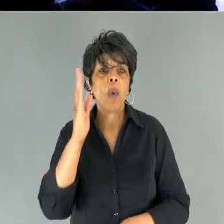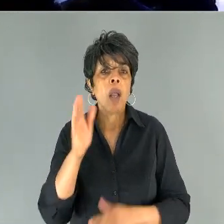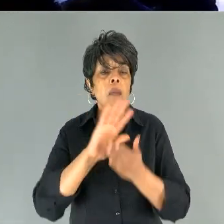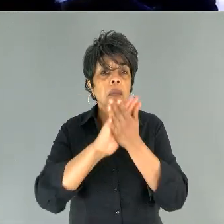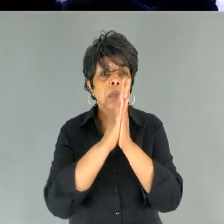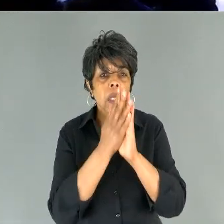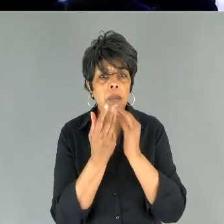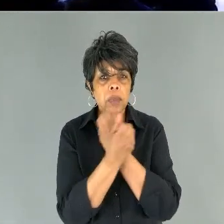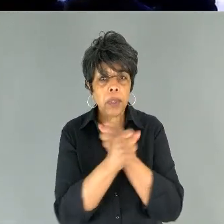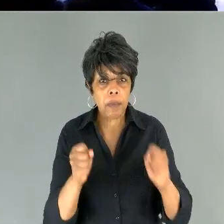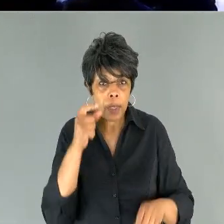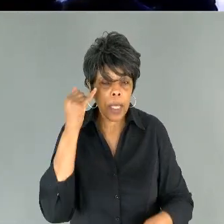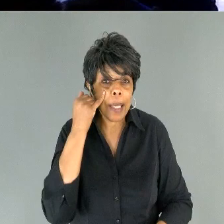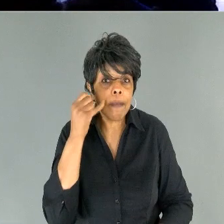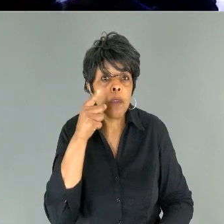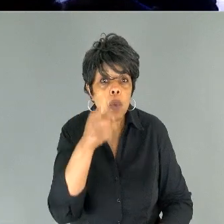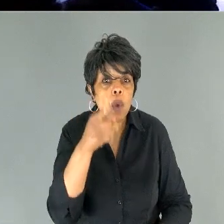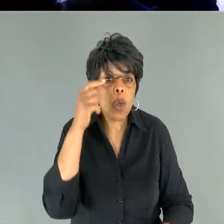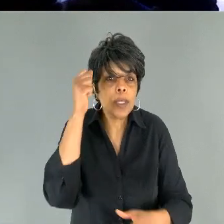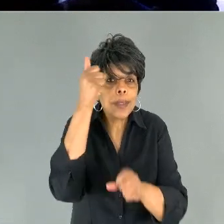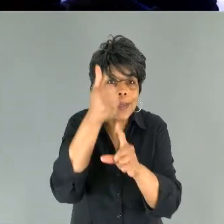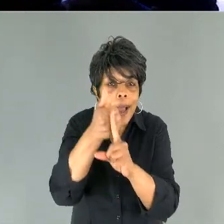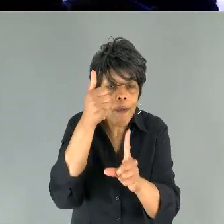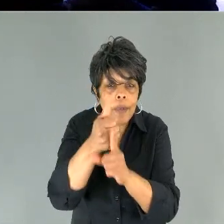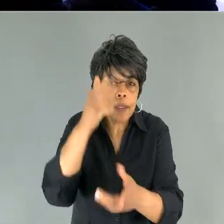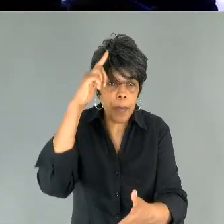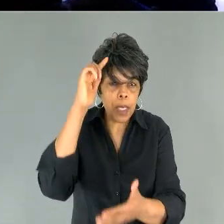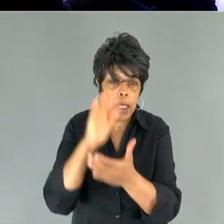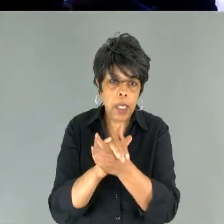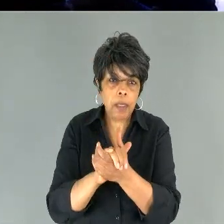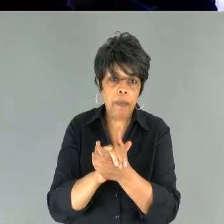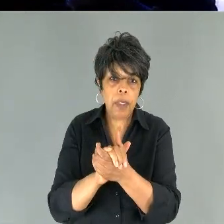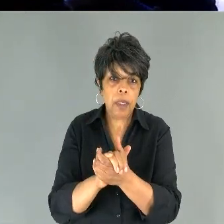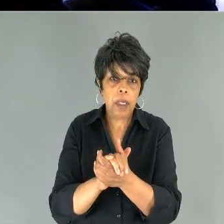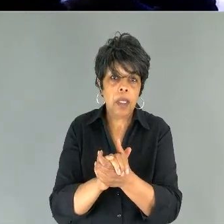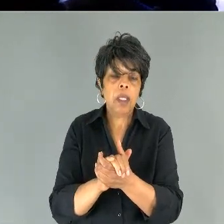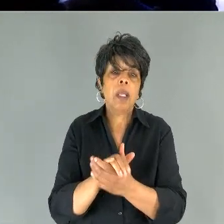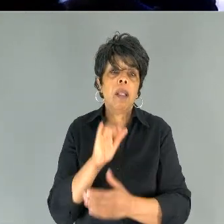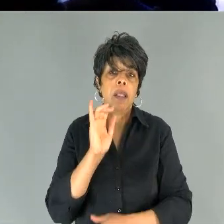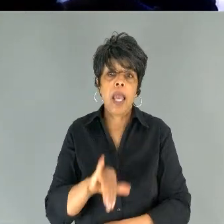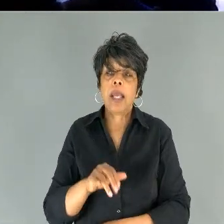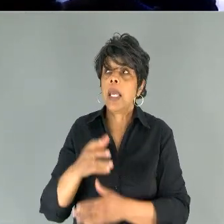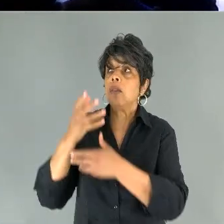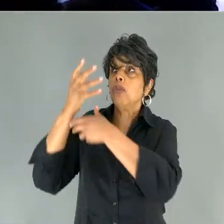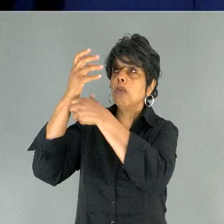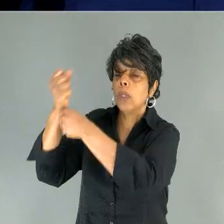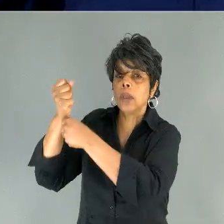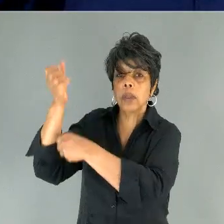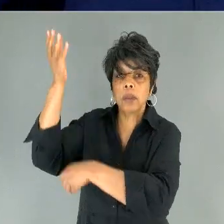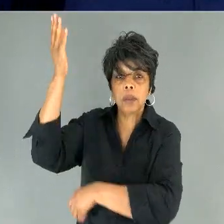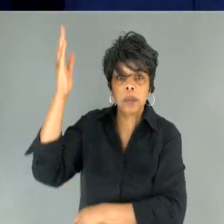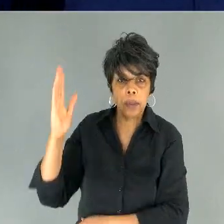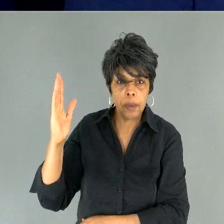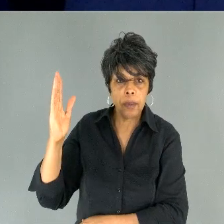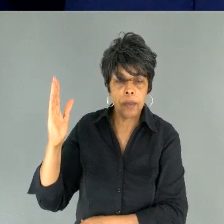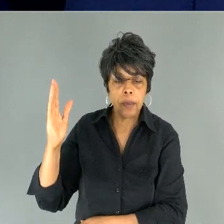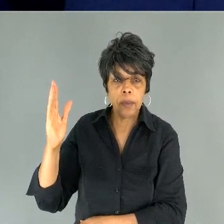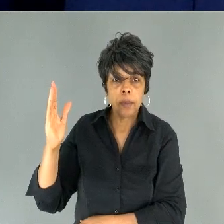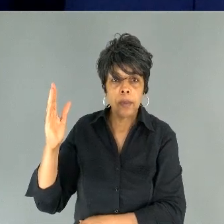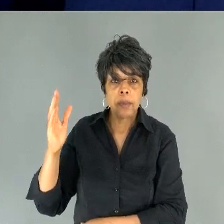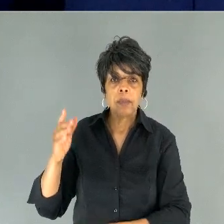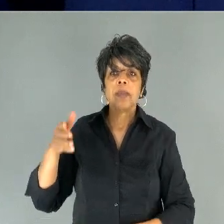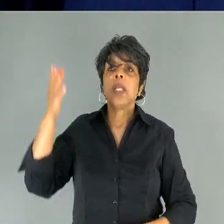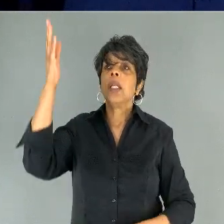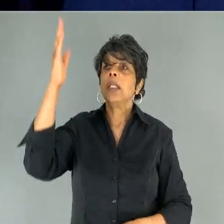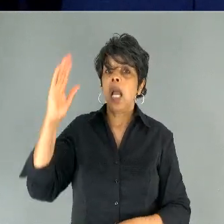God and trusting God, that God, who has entrusted you